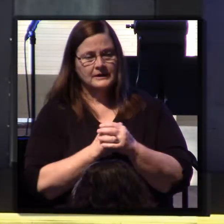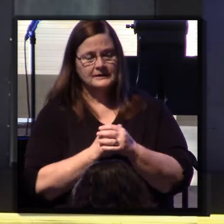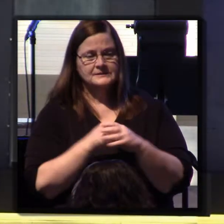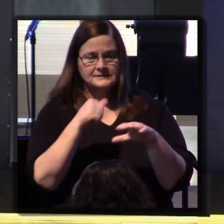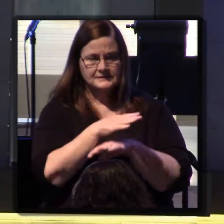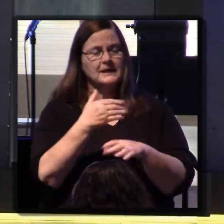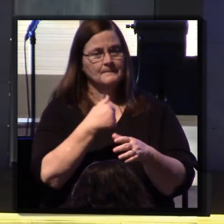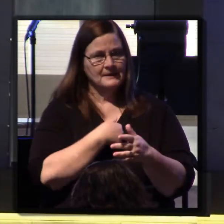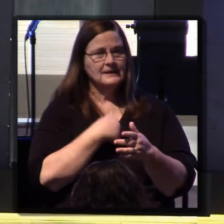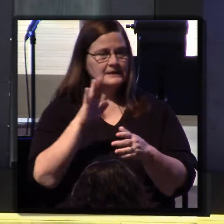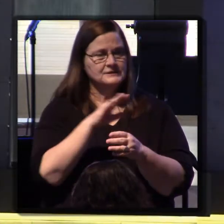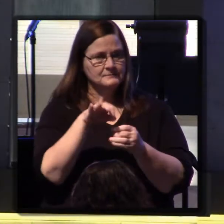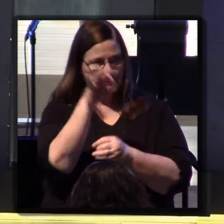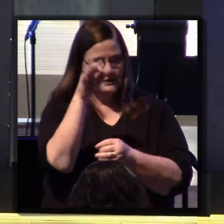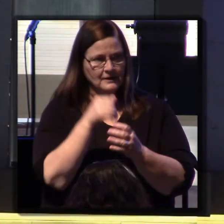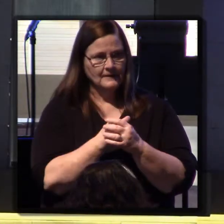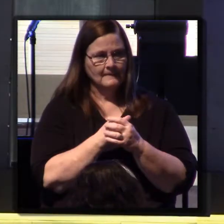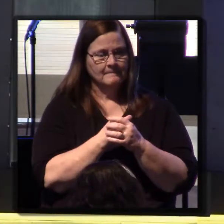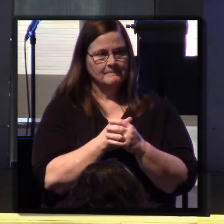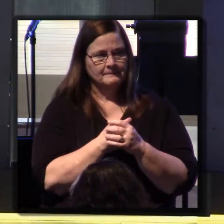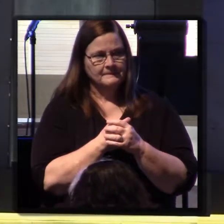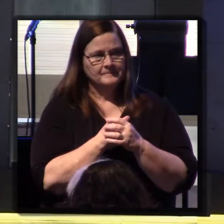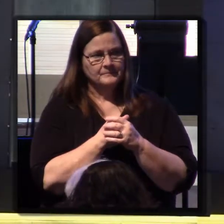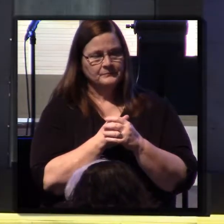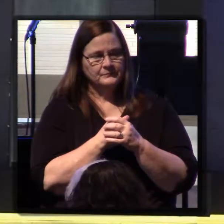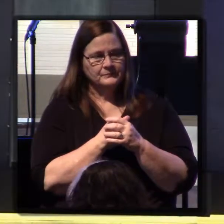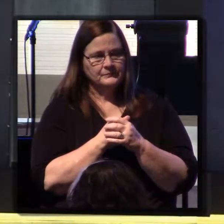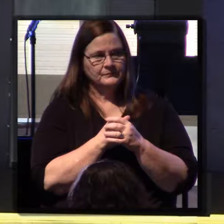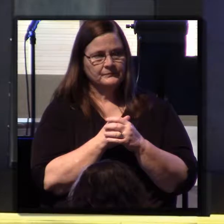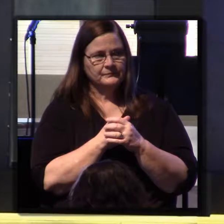time it took place, I was there. And now the Lord has sent me and his Spirit."